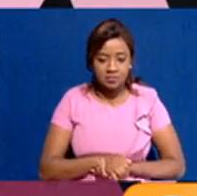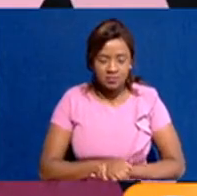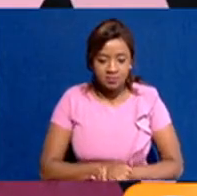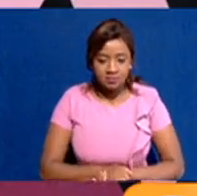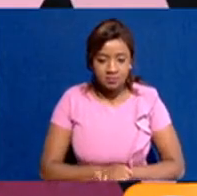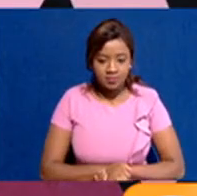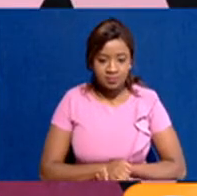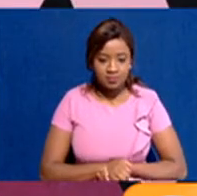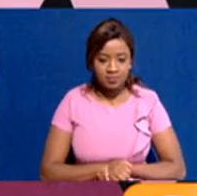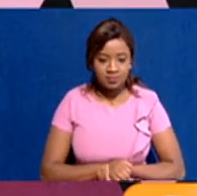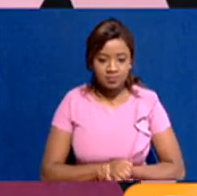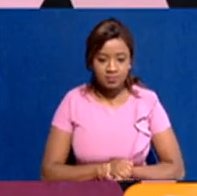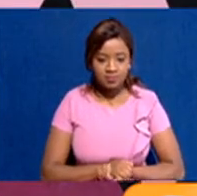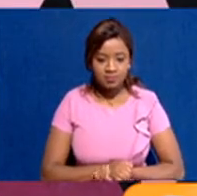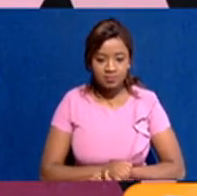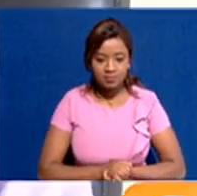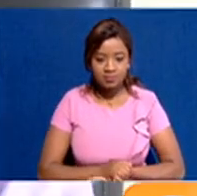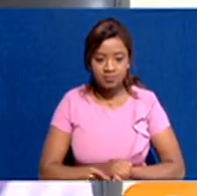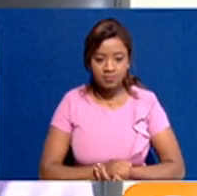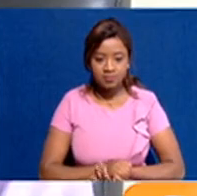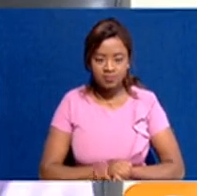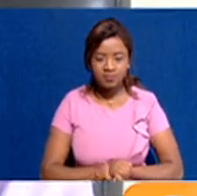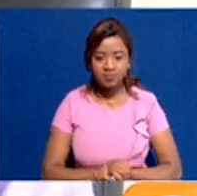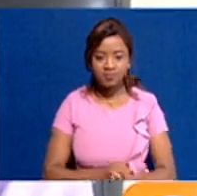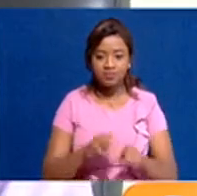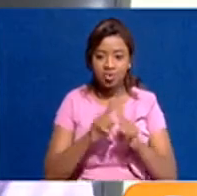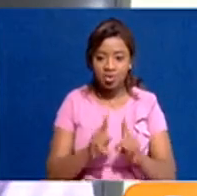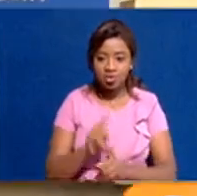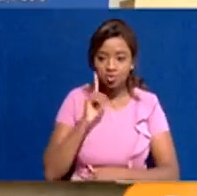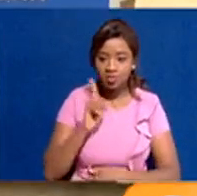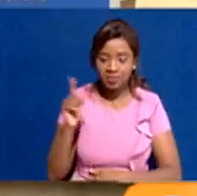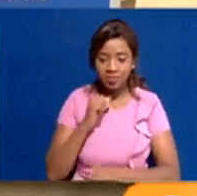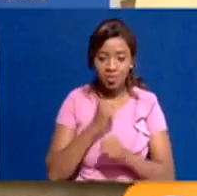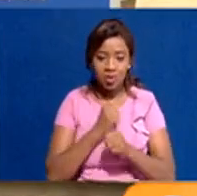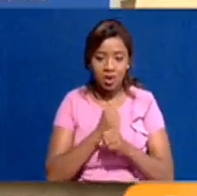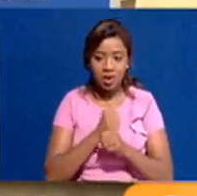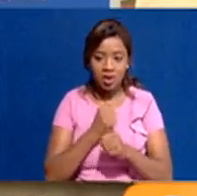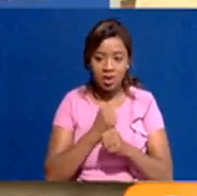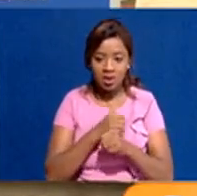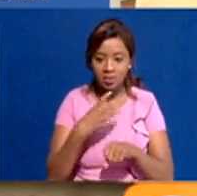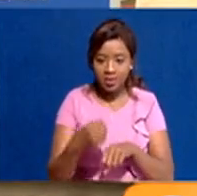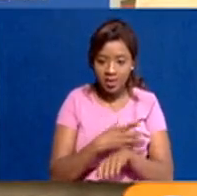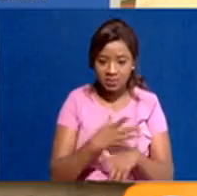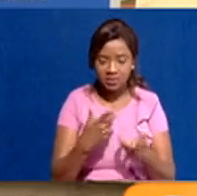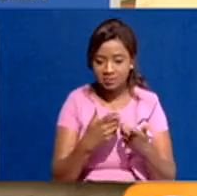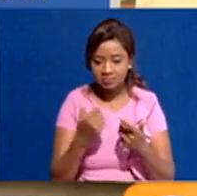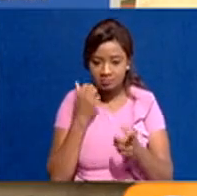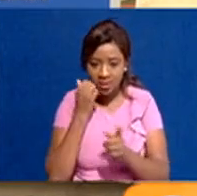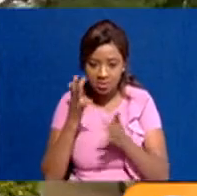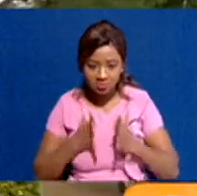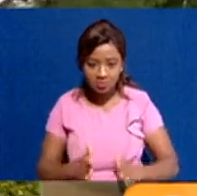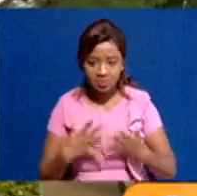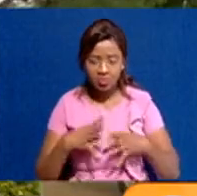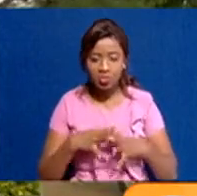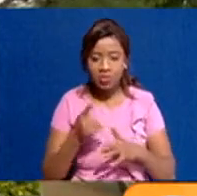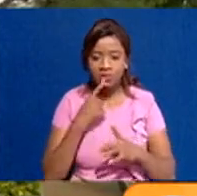than 20%. Dr. Gregory Ganda, an oncologist based in Kisumu, attributing the low numbers to the lack